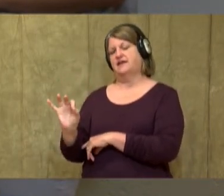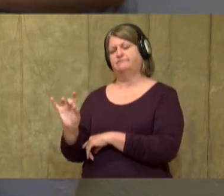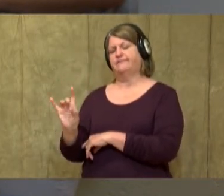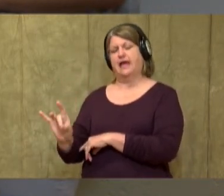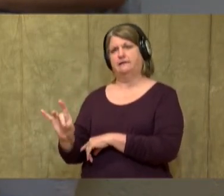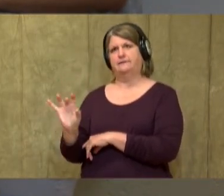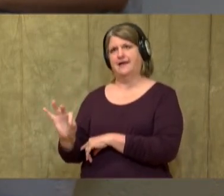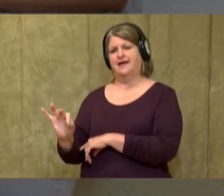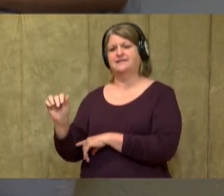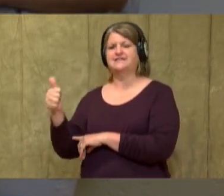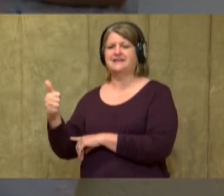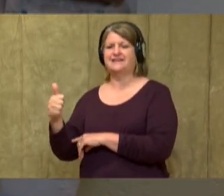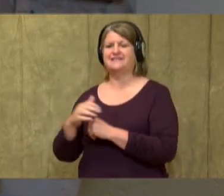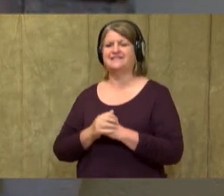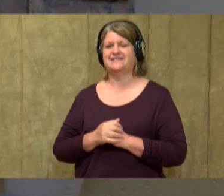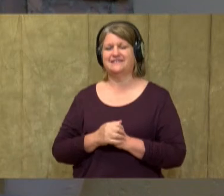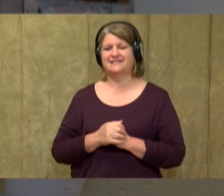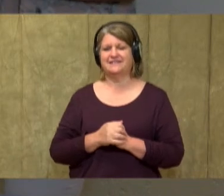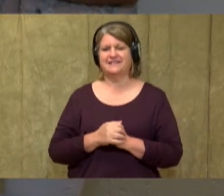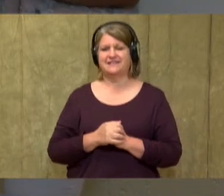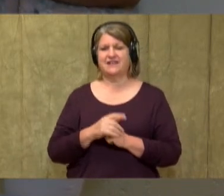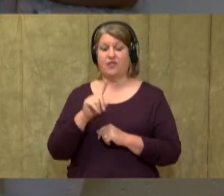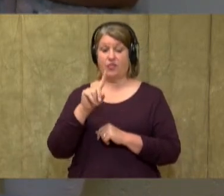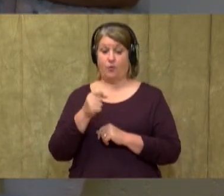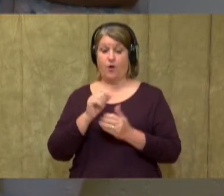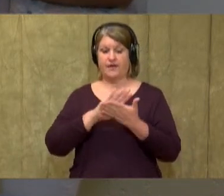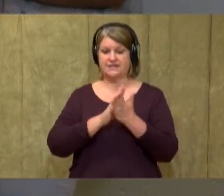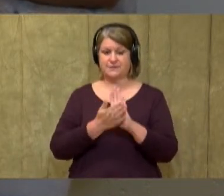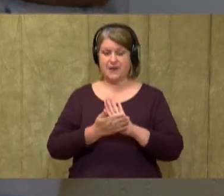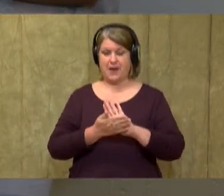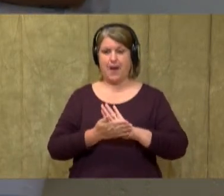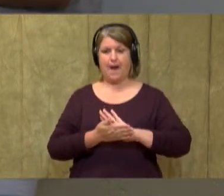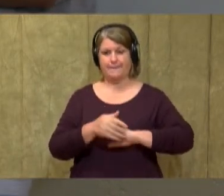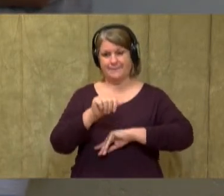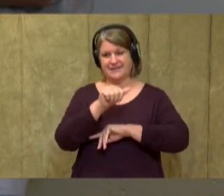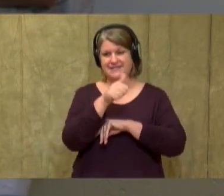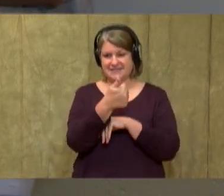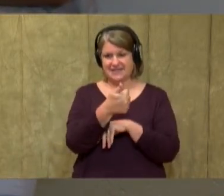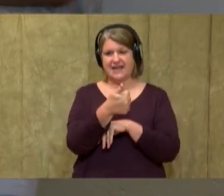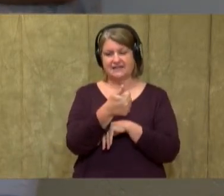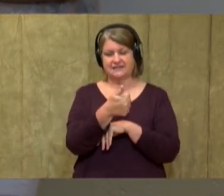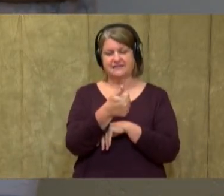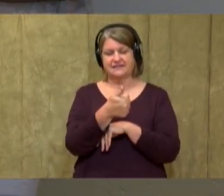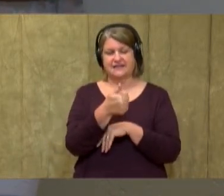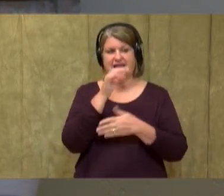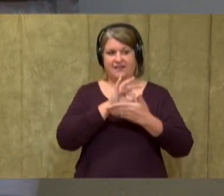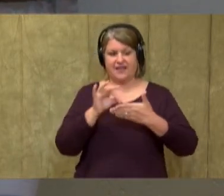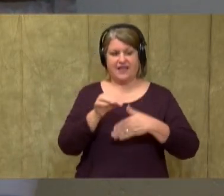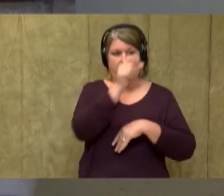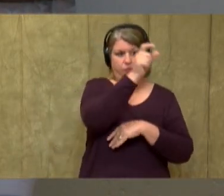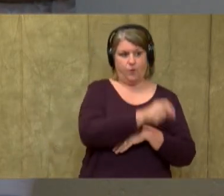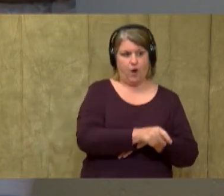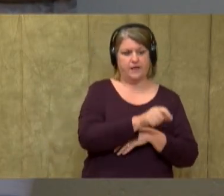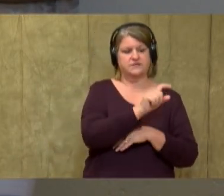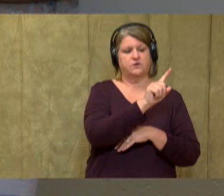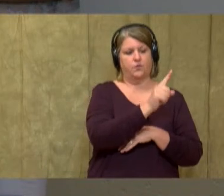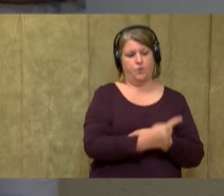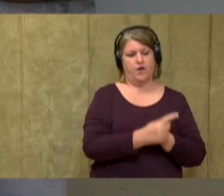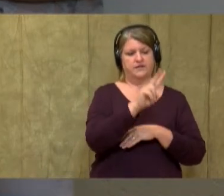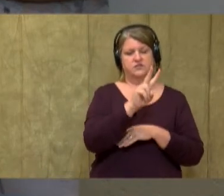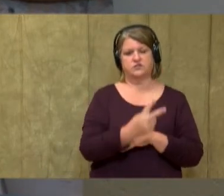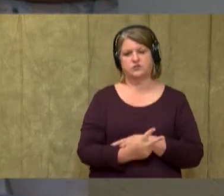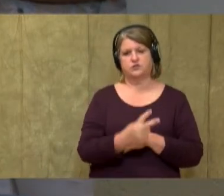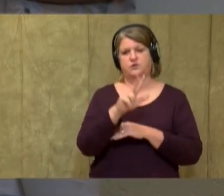8, 9, 10. Our ones made a group of 10, and then you count your rods. 1,